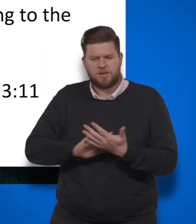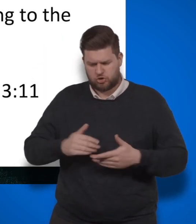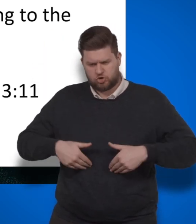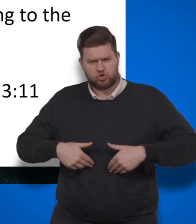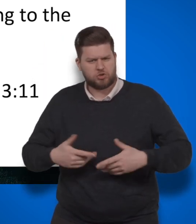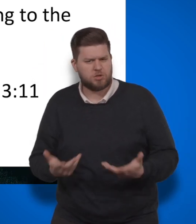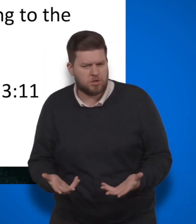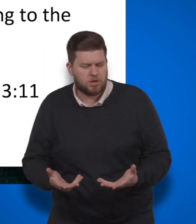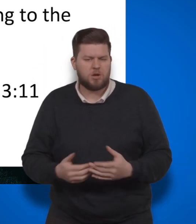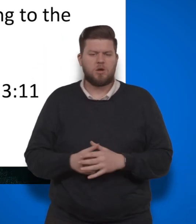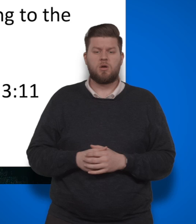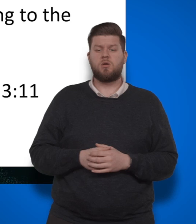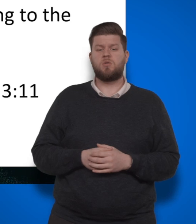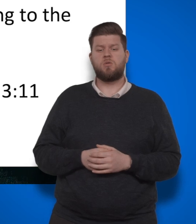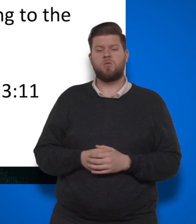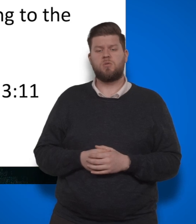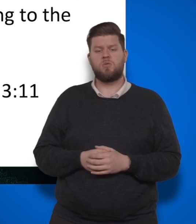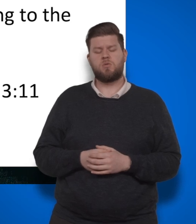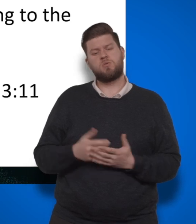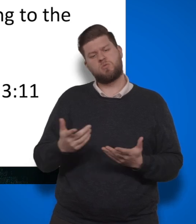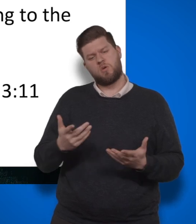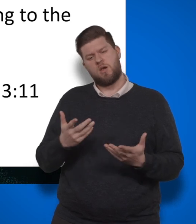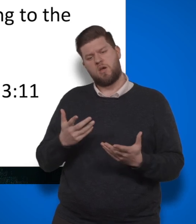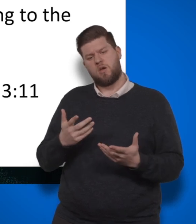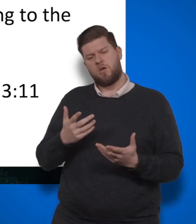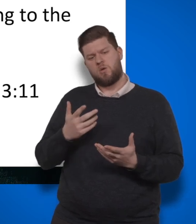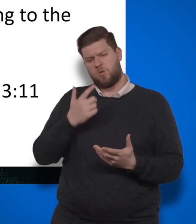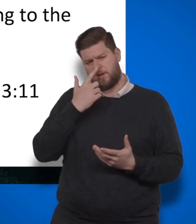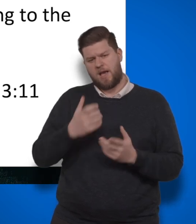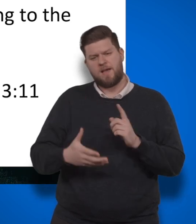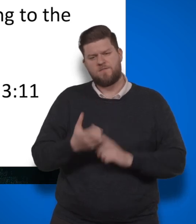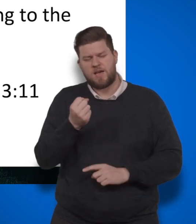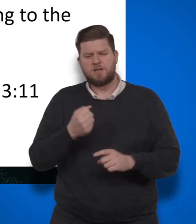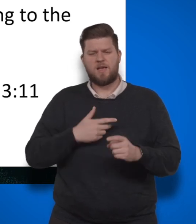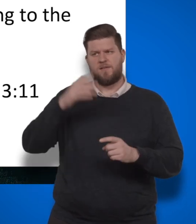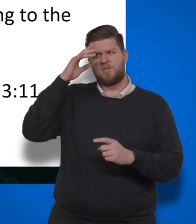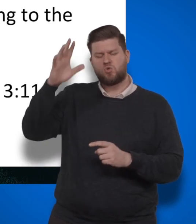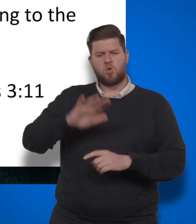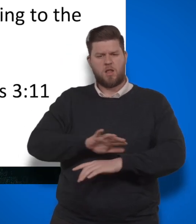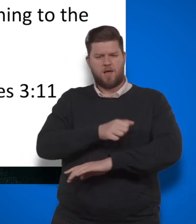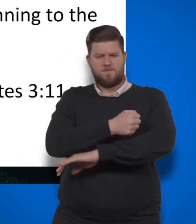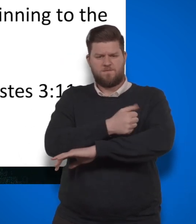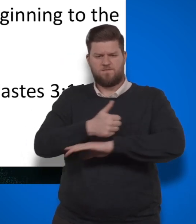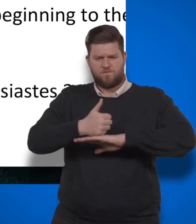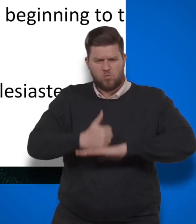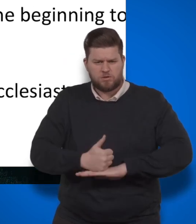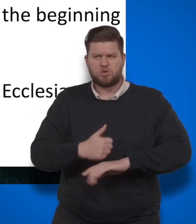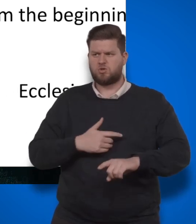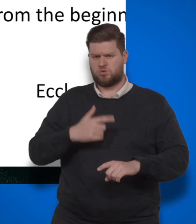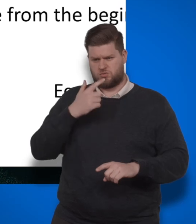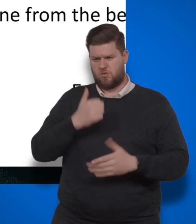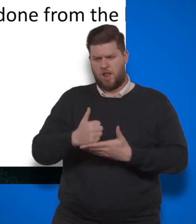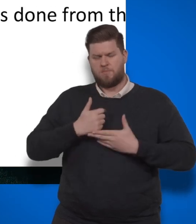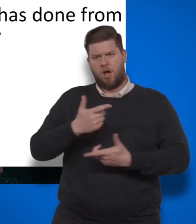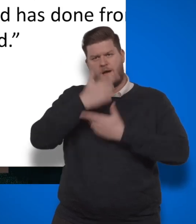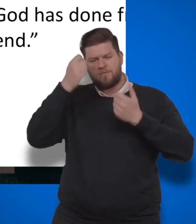then we can find a philosophical foundation on which we can ground authentic human dignity, the unique meaning and value